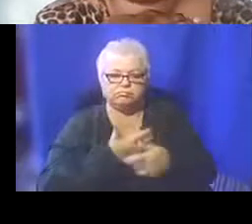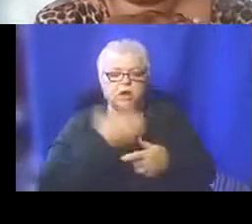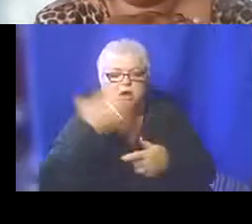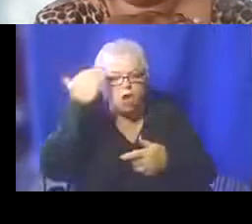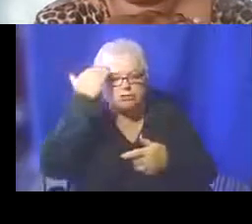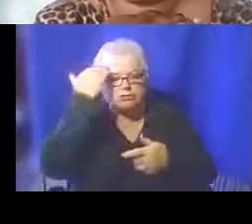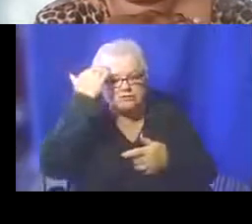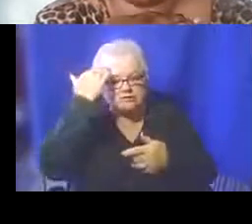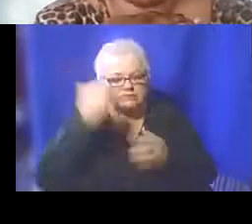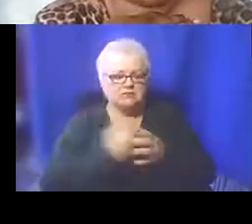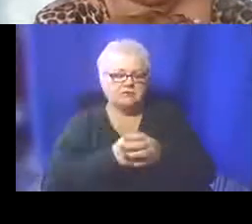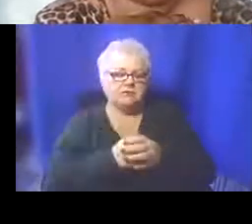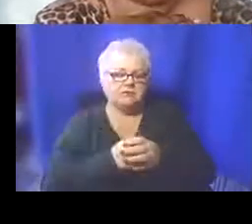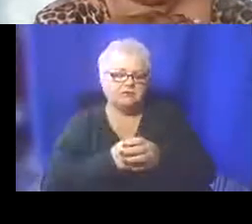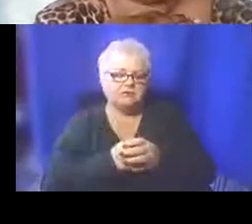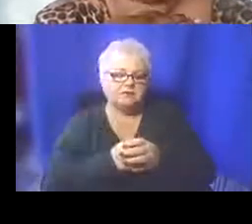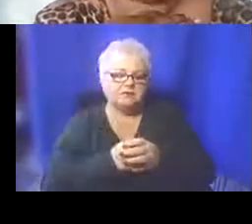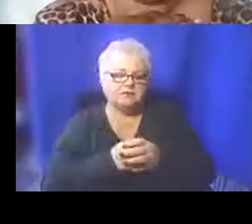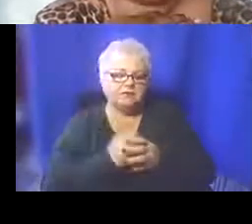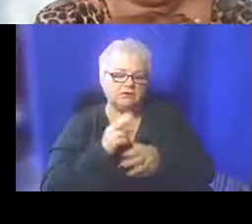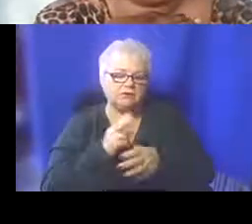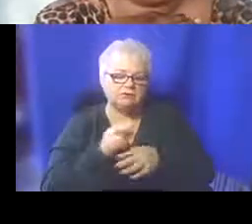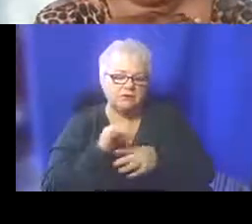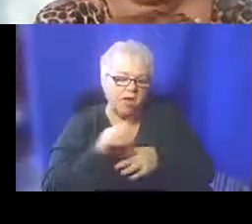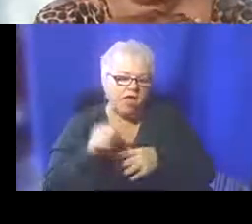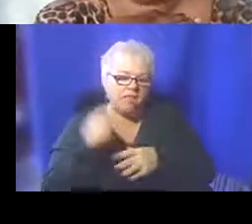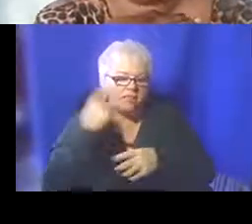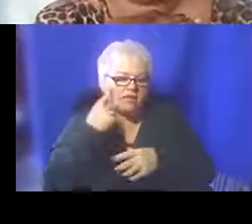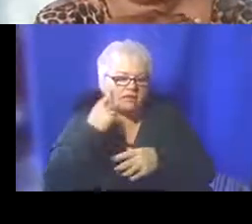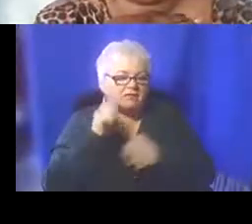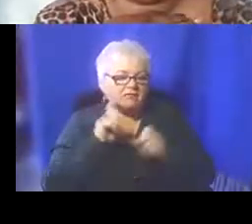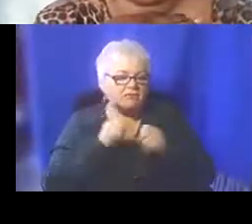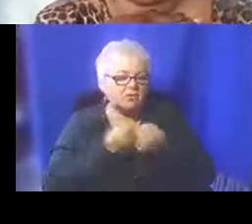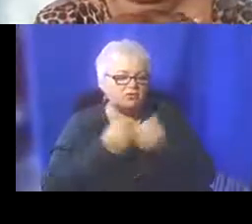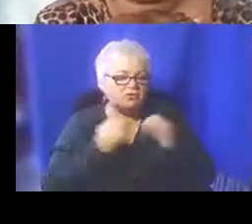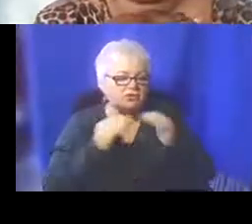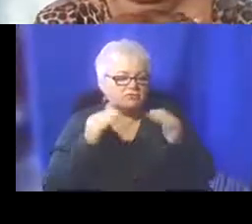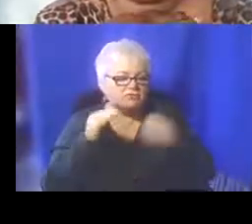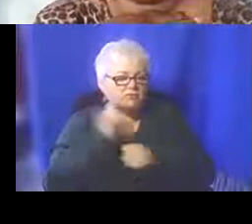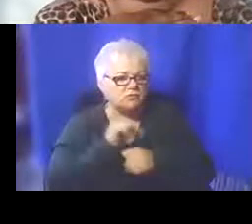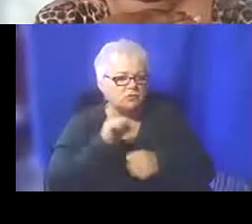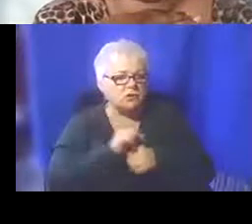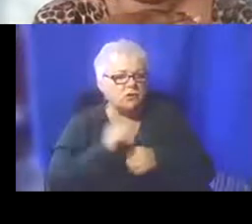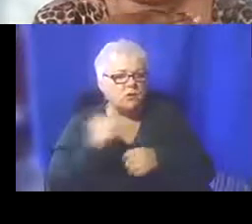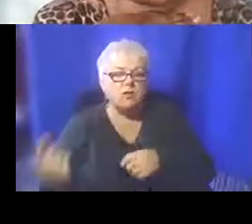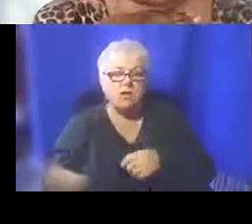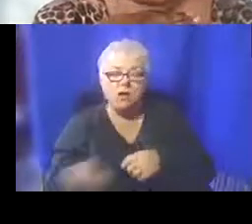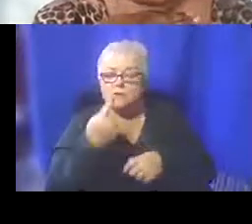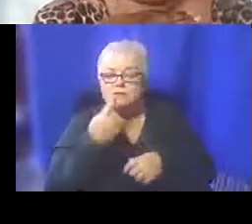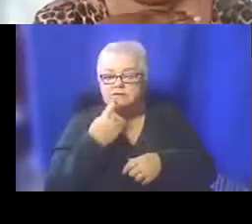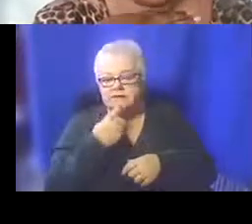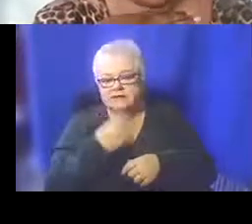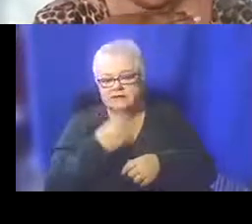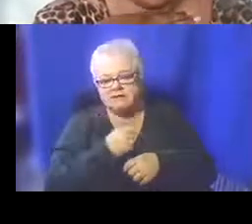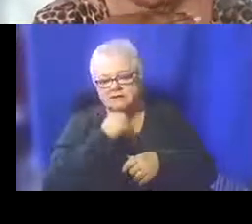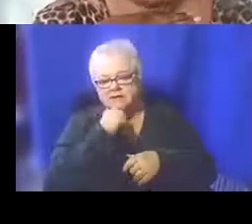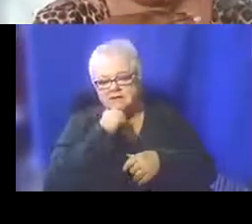at Ujima, when we think about social justice work, we always say that it's not mission